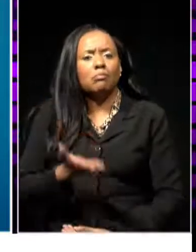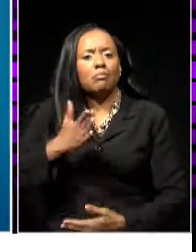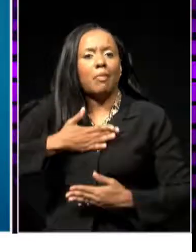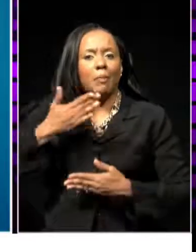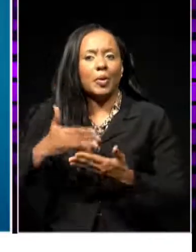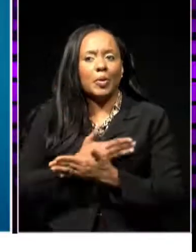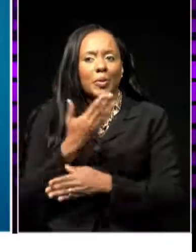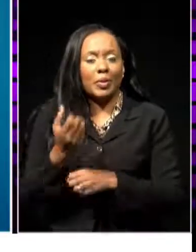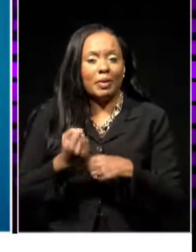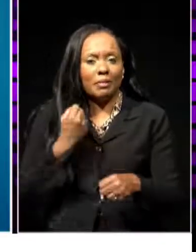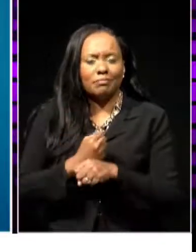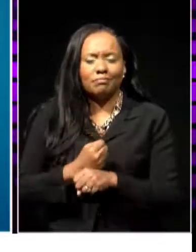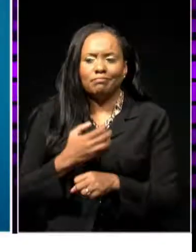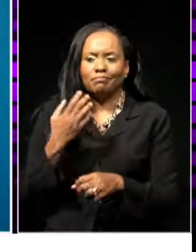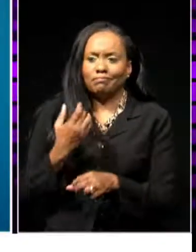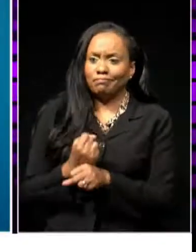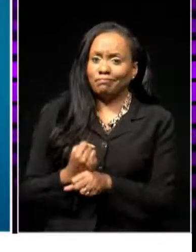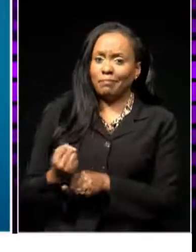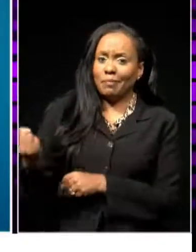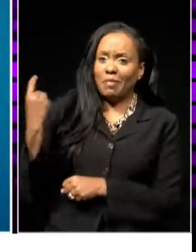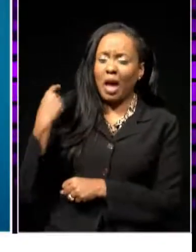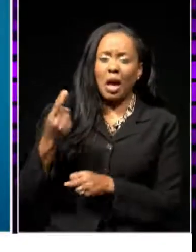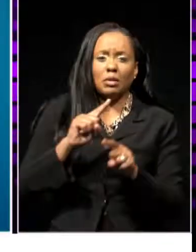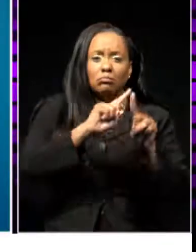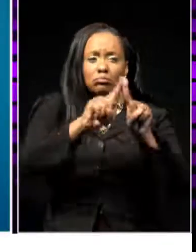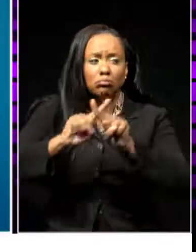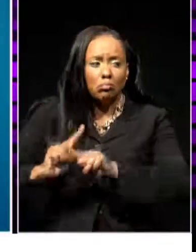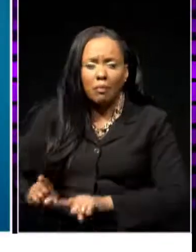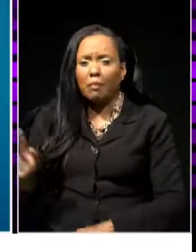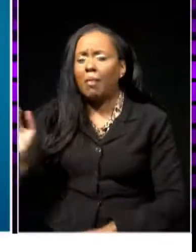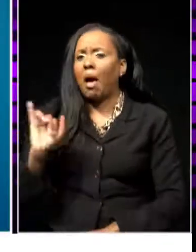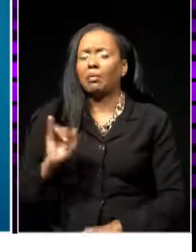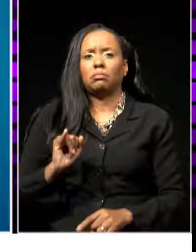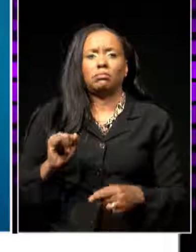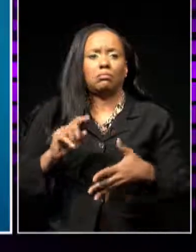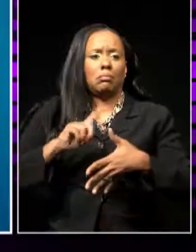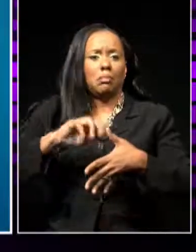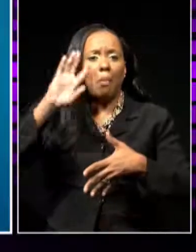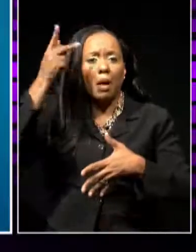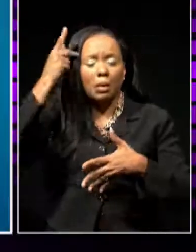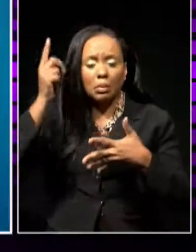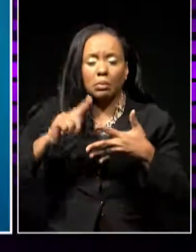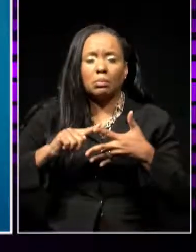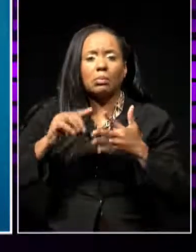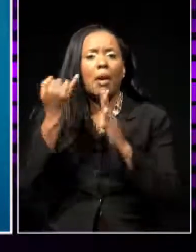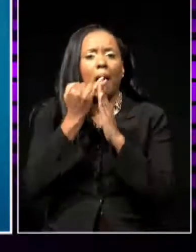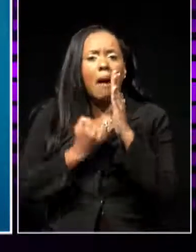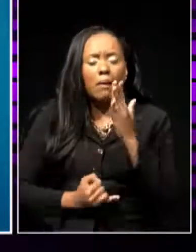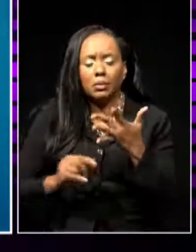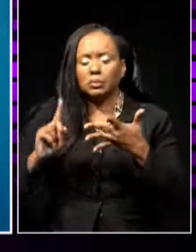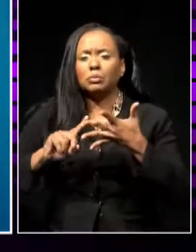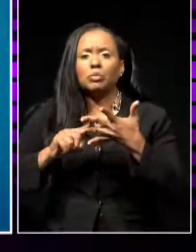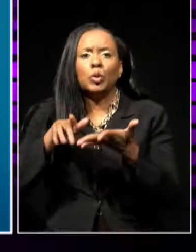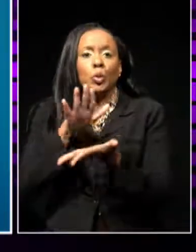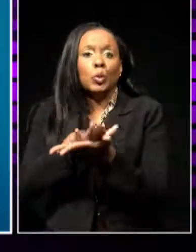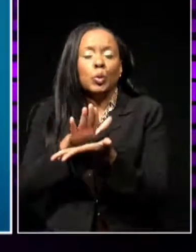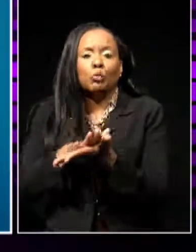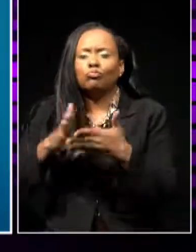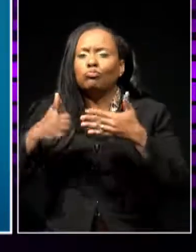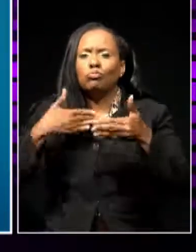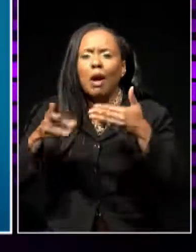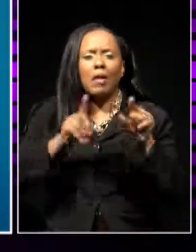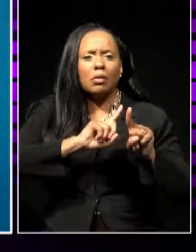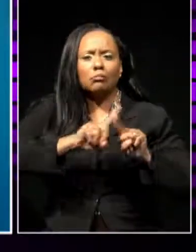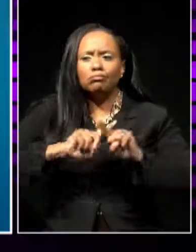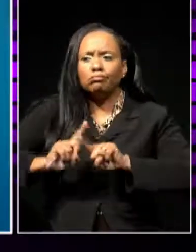we had a variety of shows ranging from politics to arts to schooling and whatever have you that